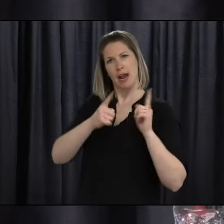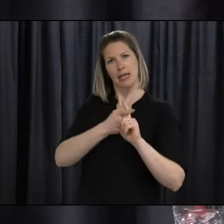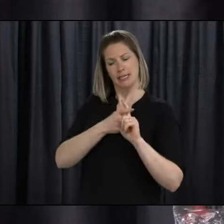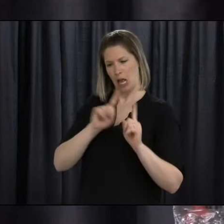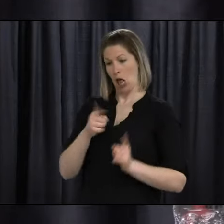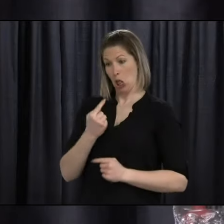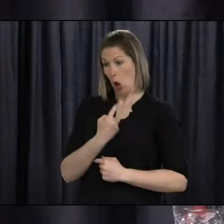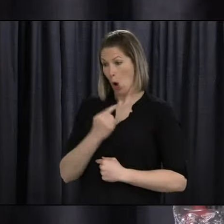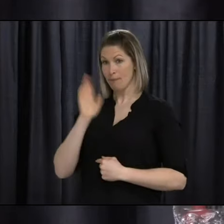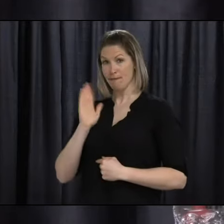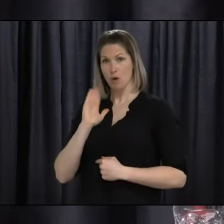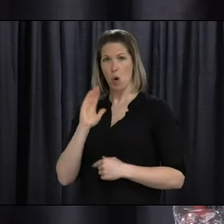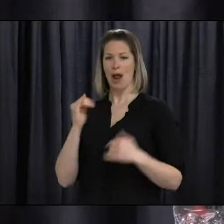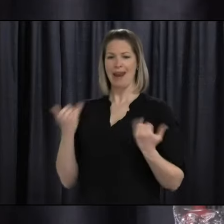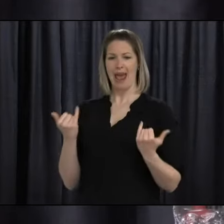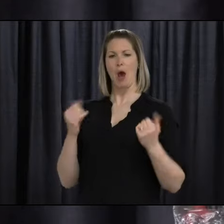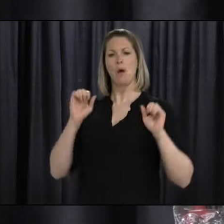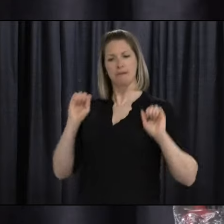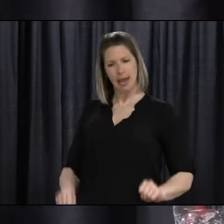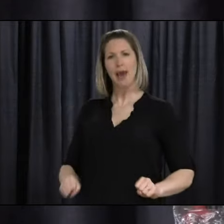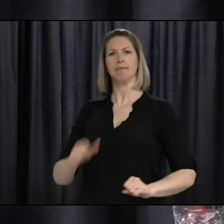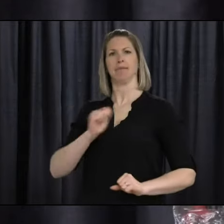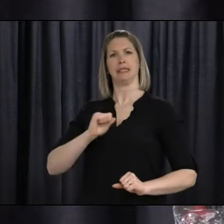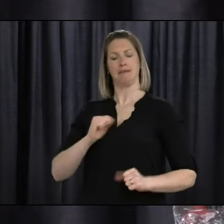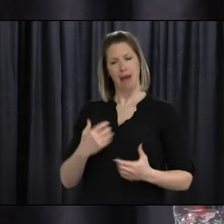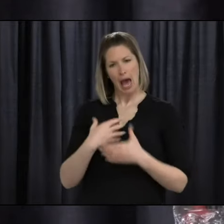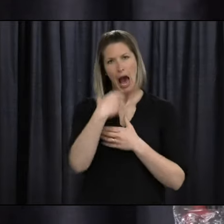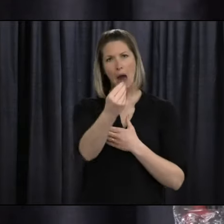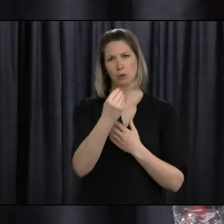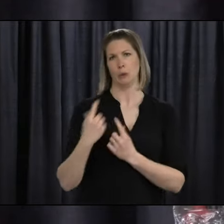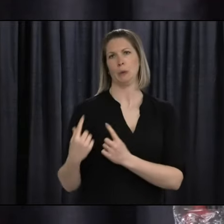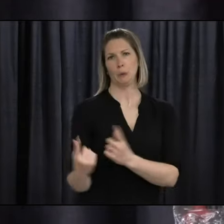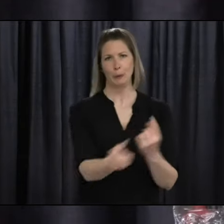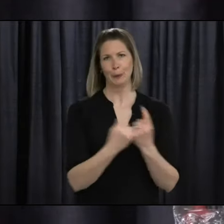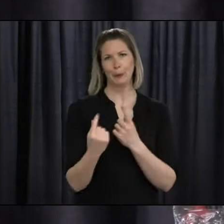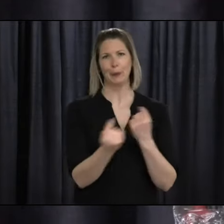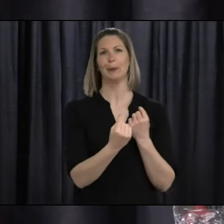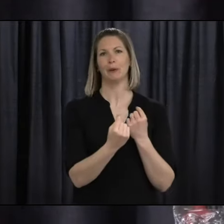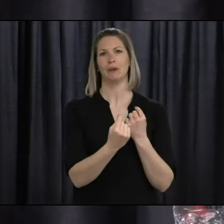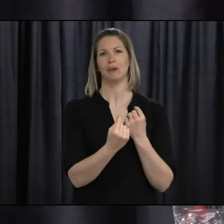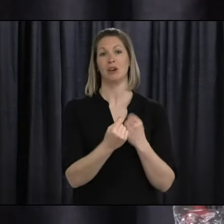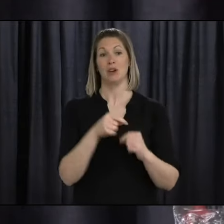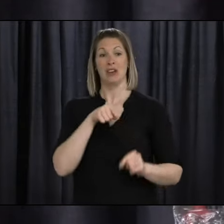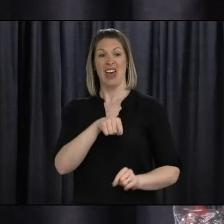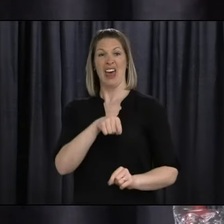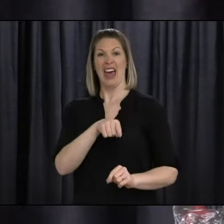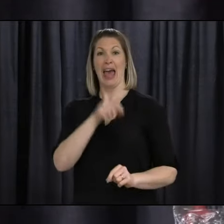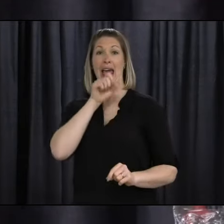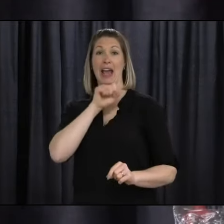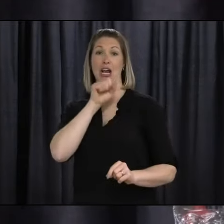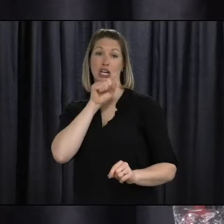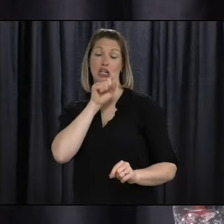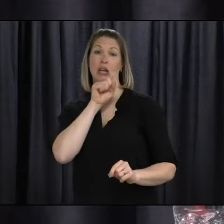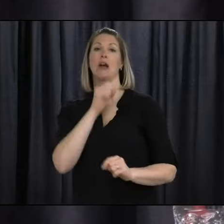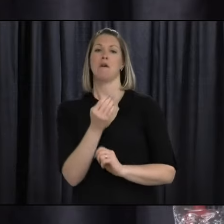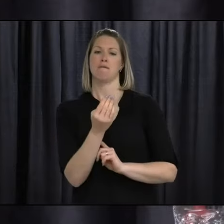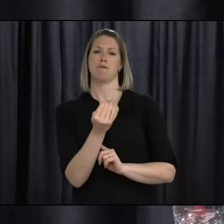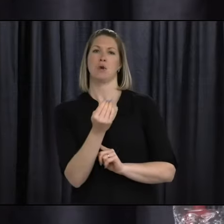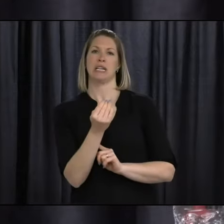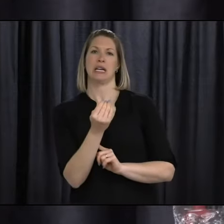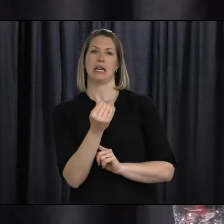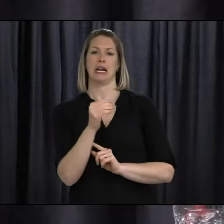to be modified a little. But again, from a 14-year-old LGBTQ identified youth, I